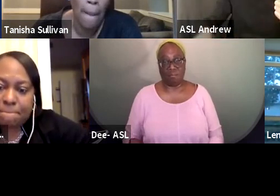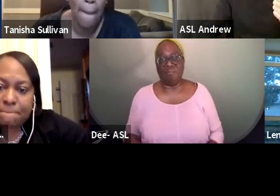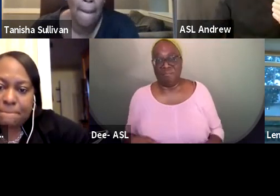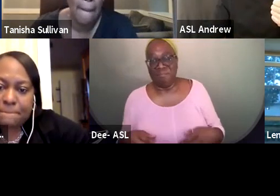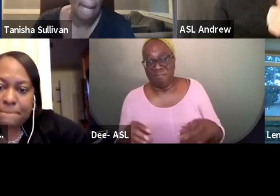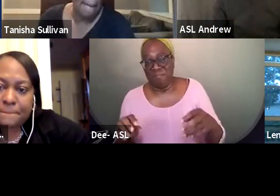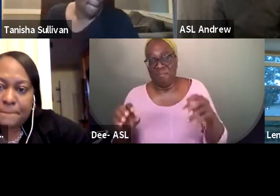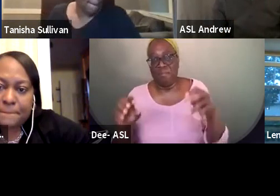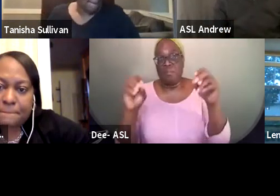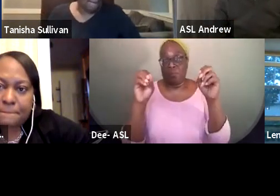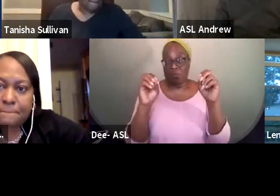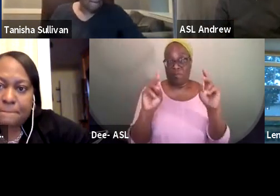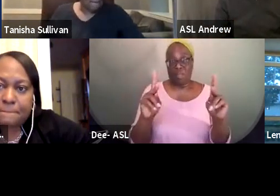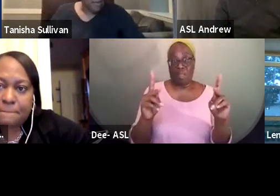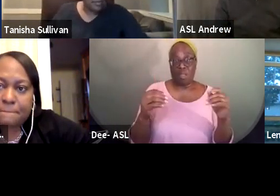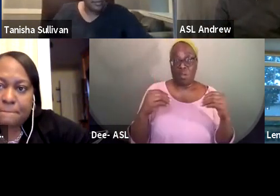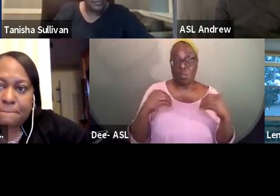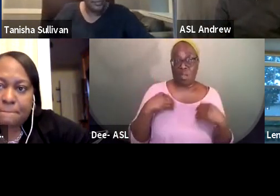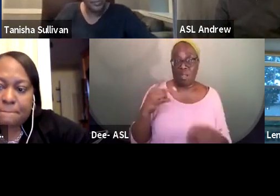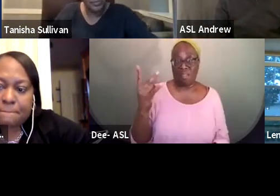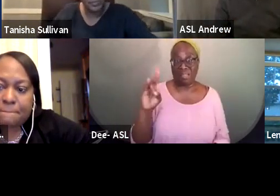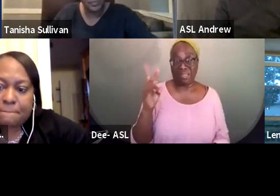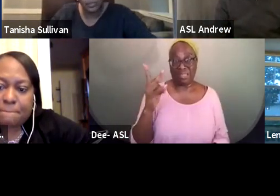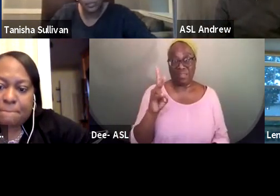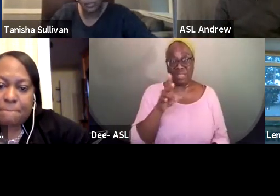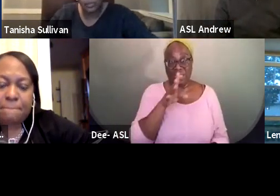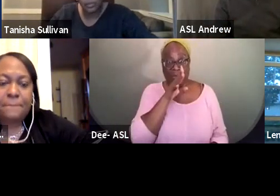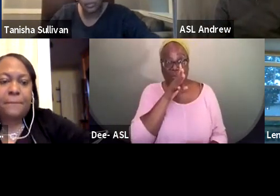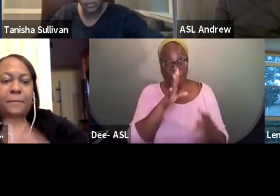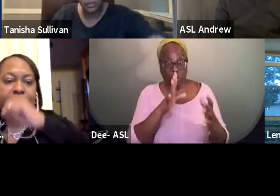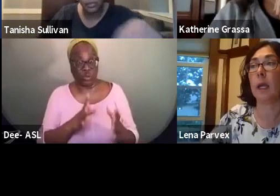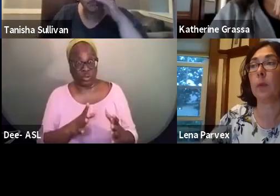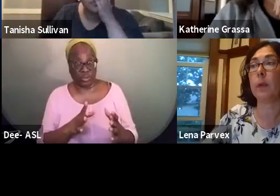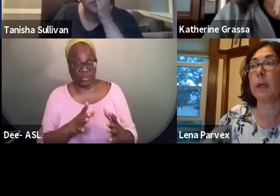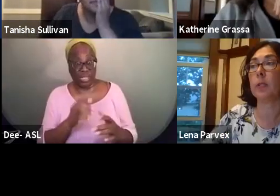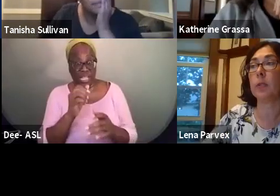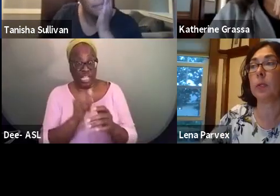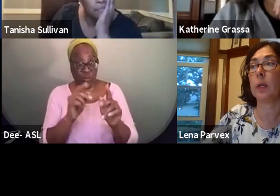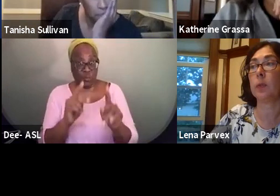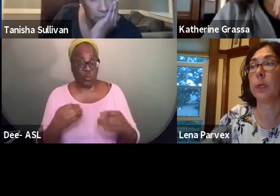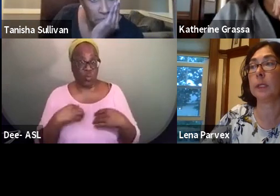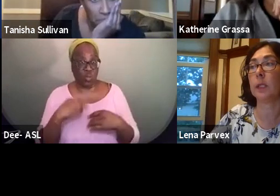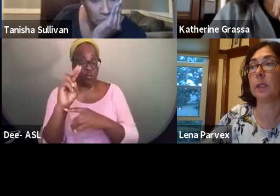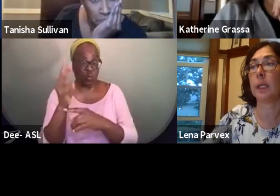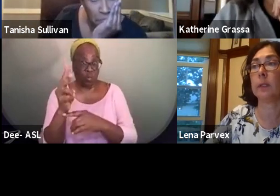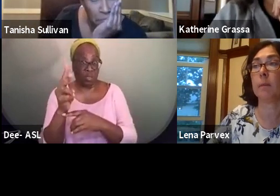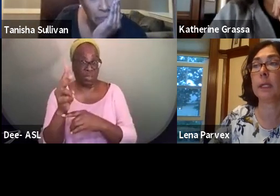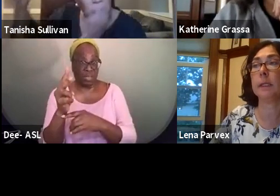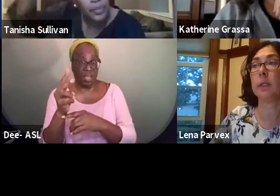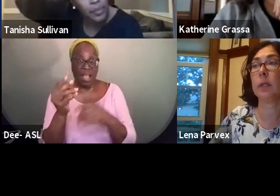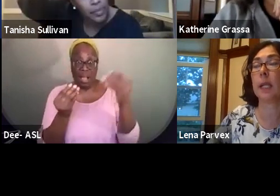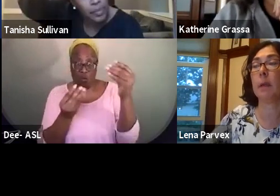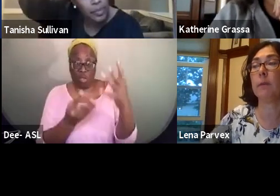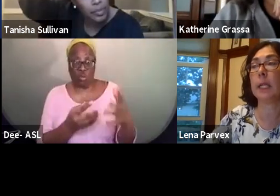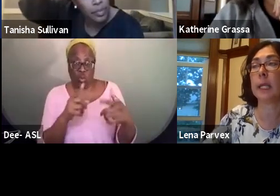We have 17 speakers this evening, and each speaker will have 2 minutes per person. I will remind you when you have 20 seconds left. Please